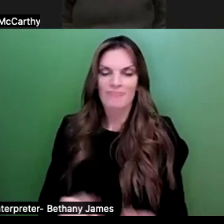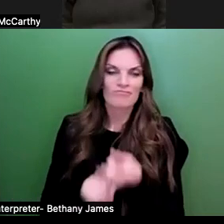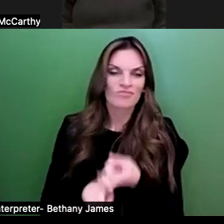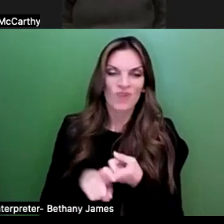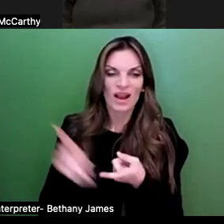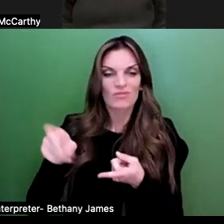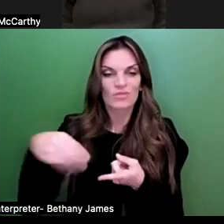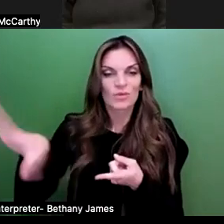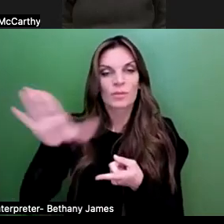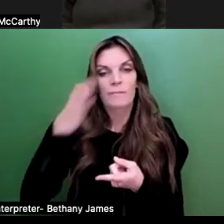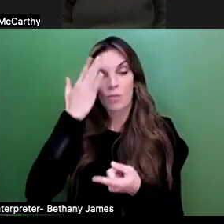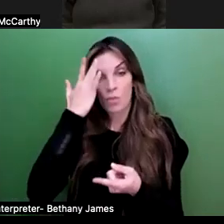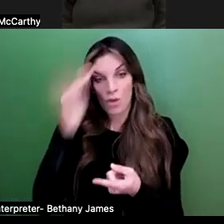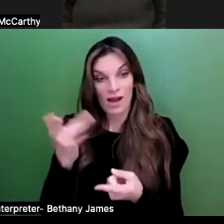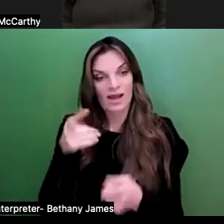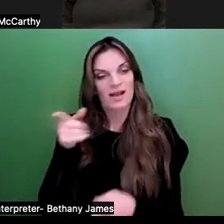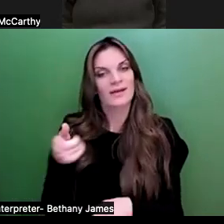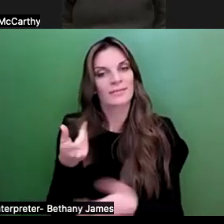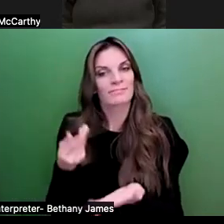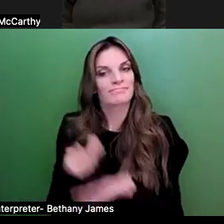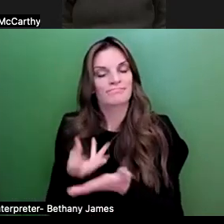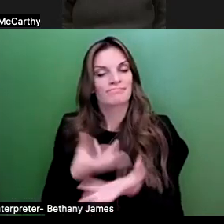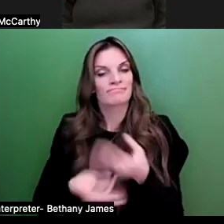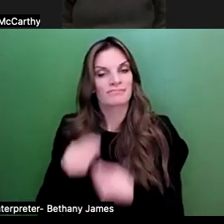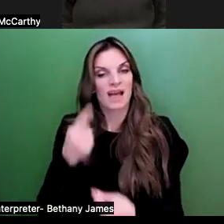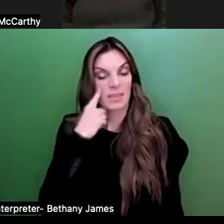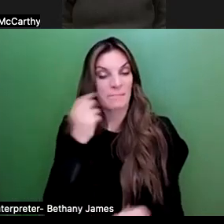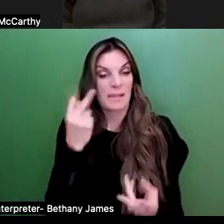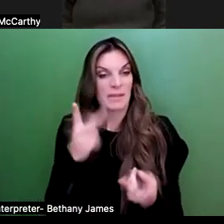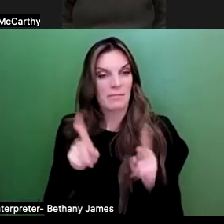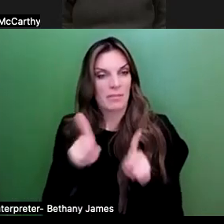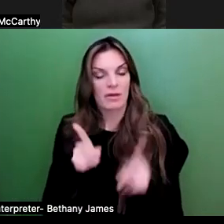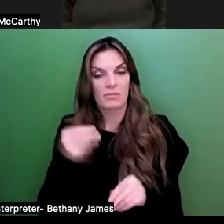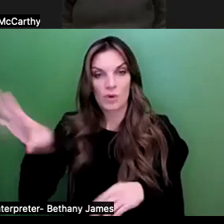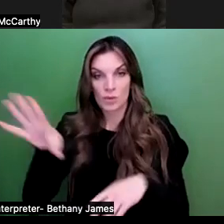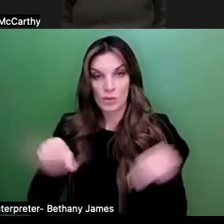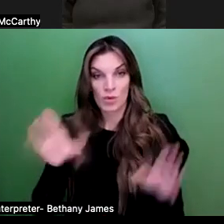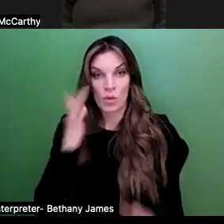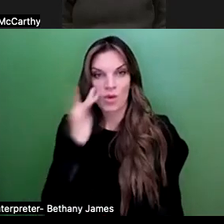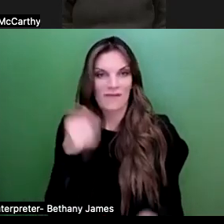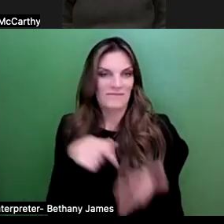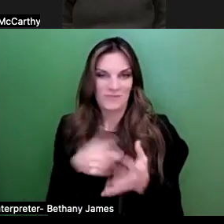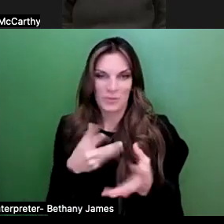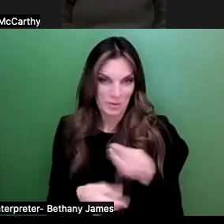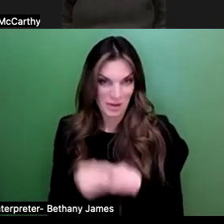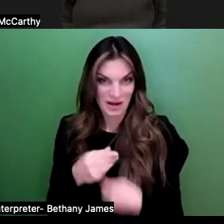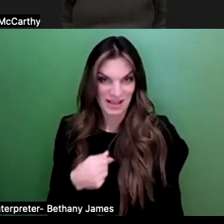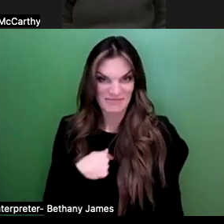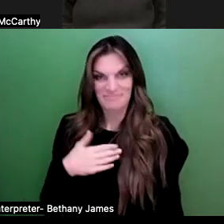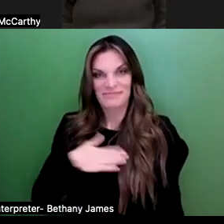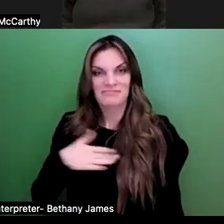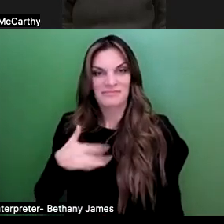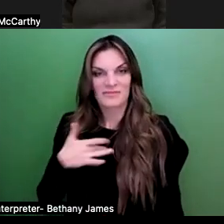leave. I think there's been an immense amount of turnover in Tarrytown because of affordability. And not only that, I think also